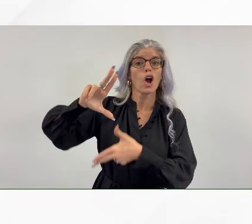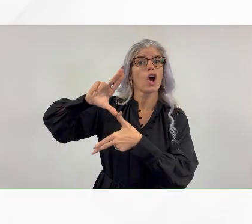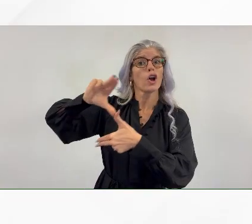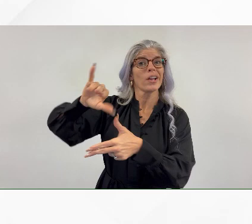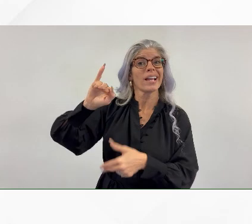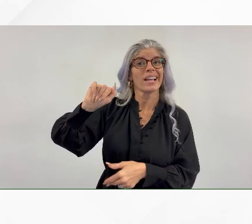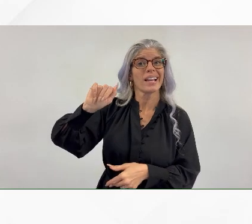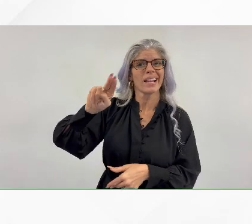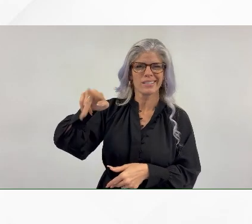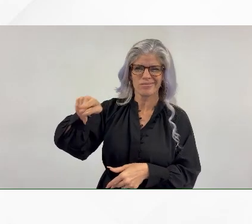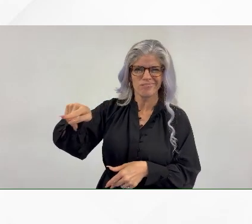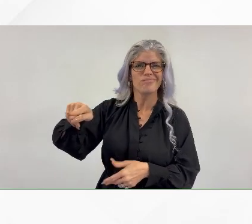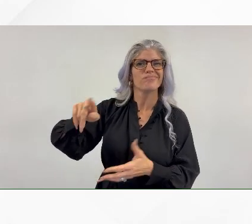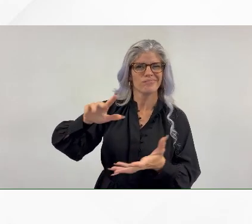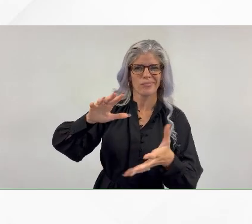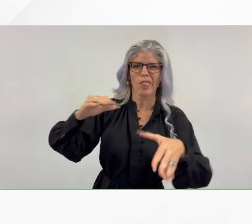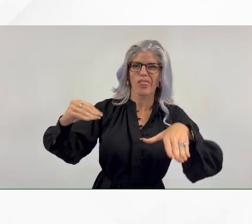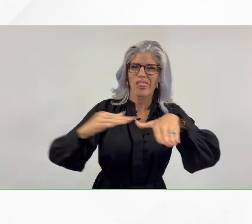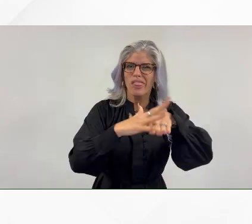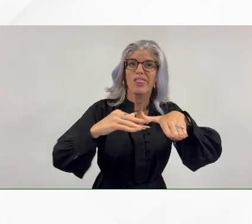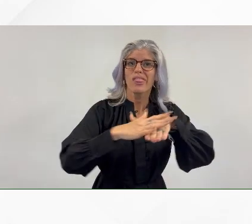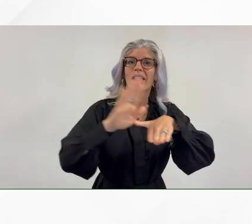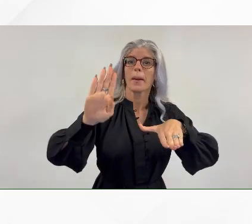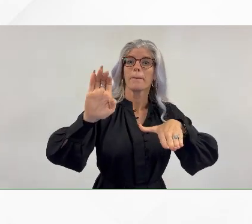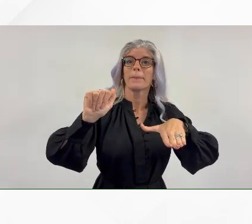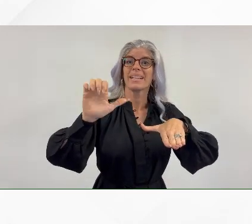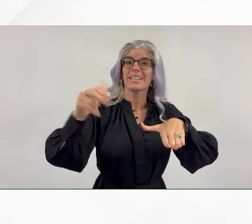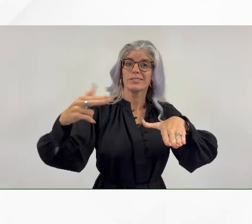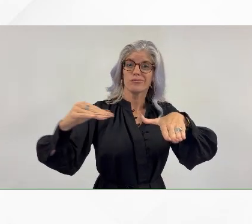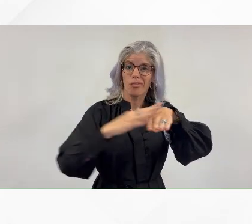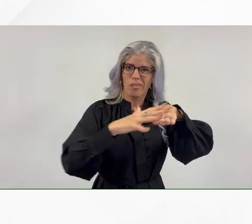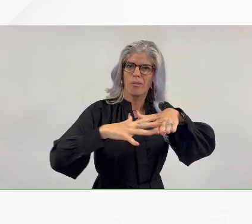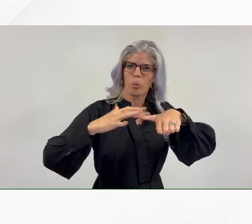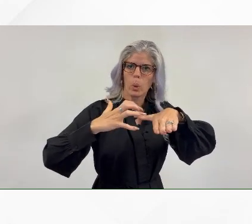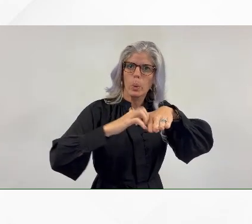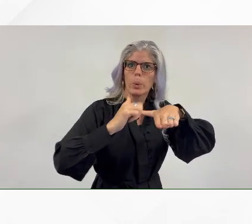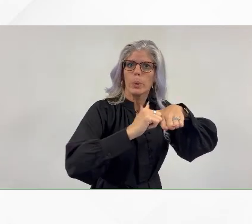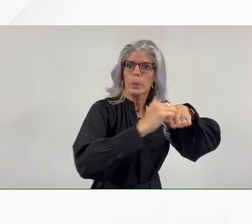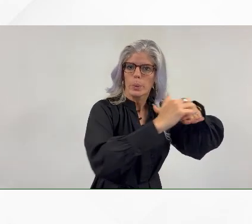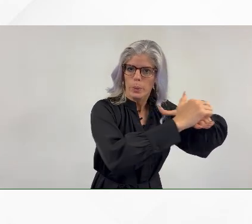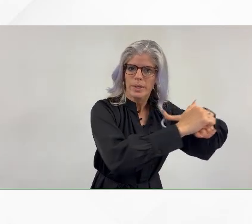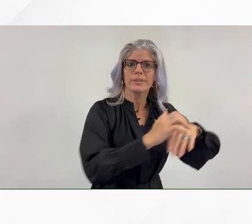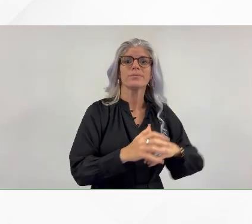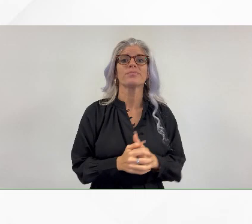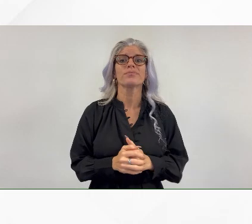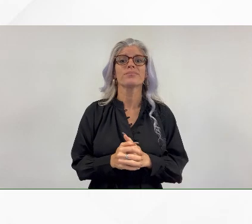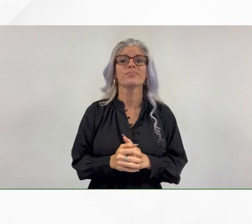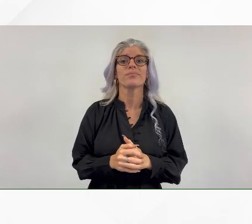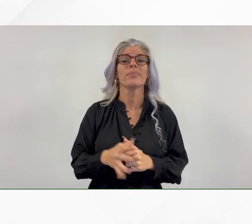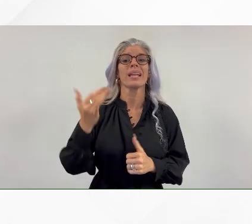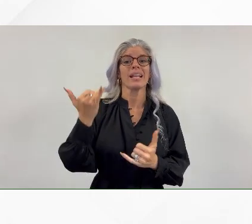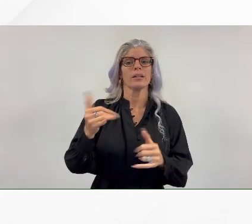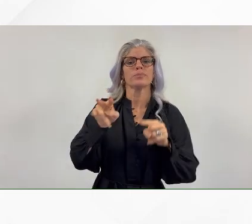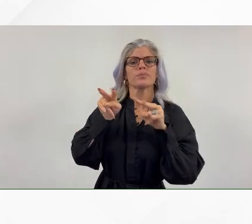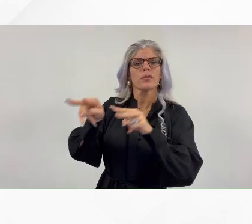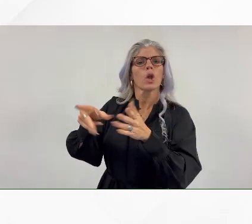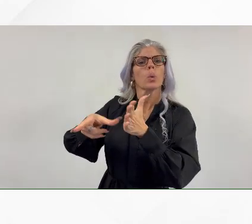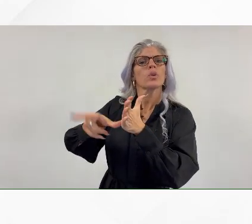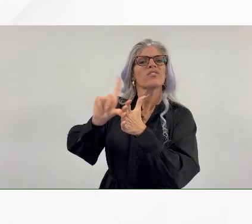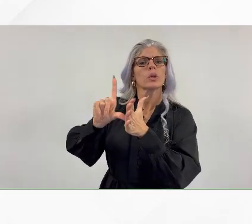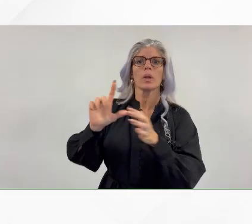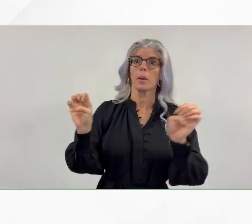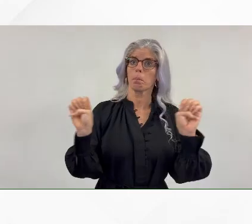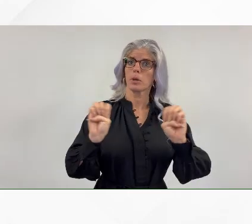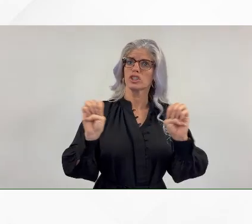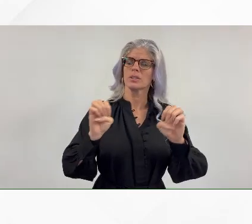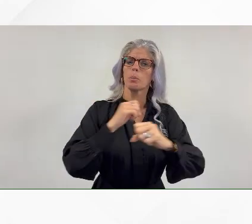Seeing as how Hurricane Ian affected many beach communities in our state, let's review emergency protective measures for beaches. If